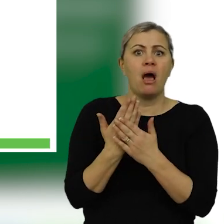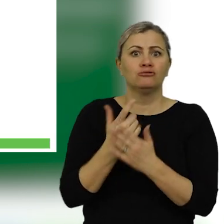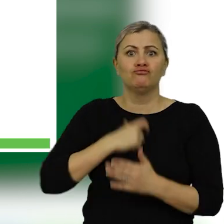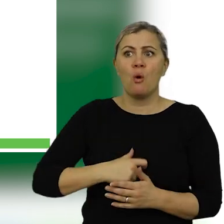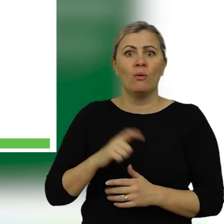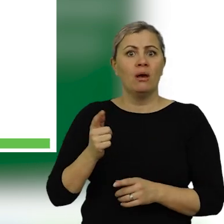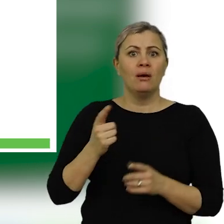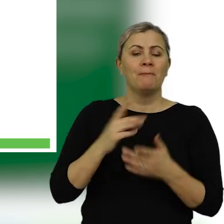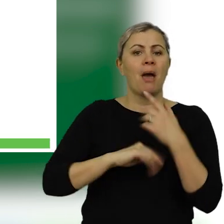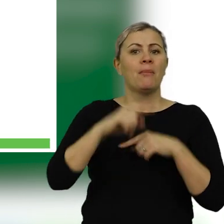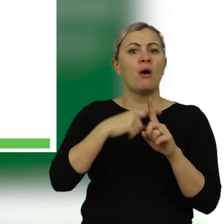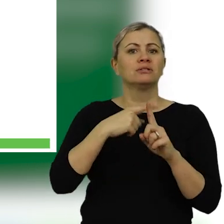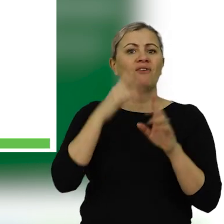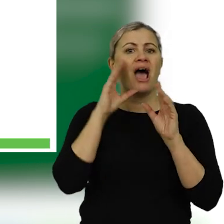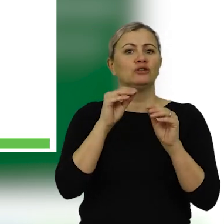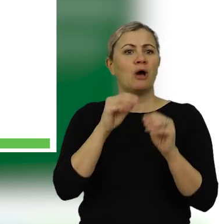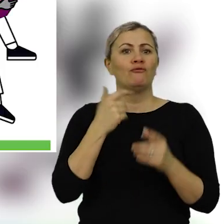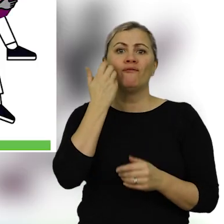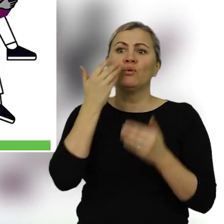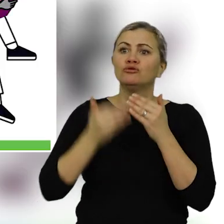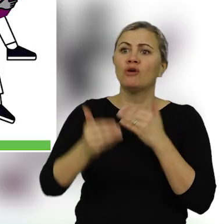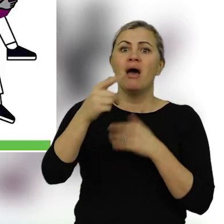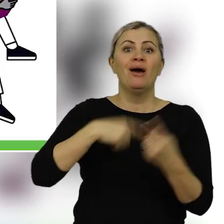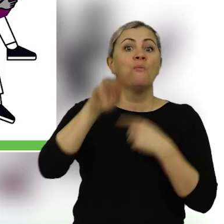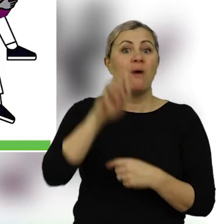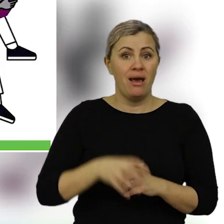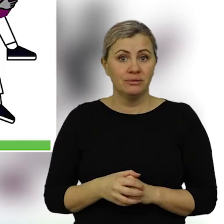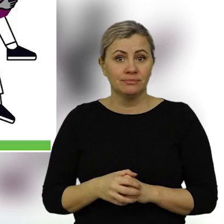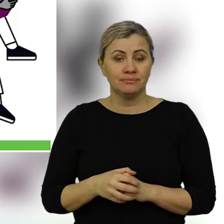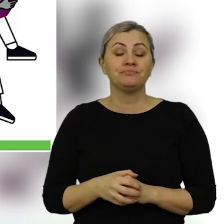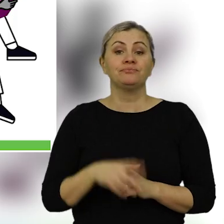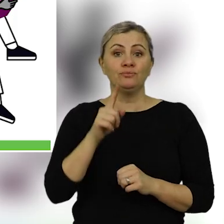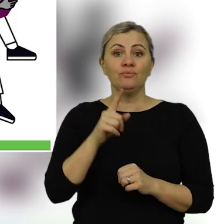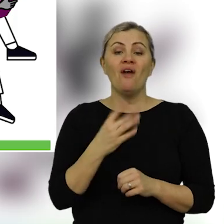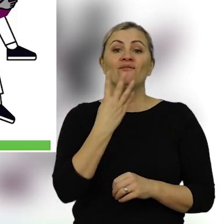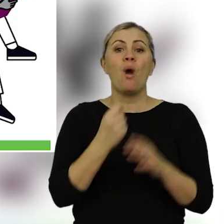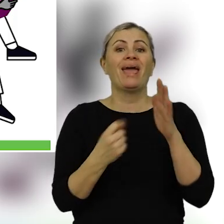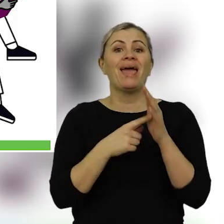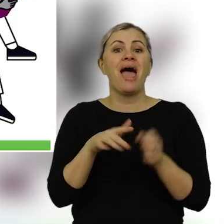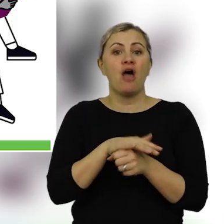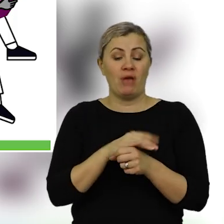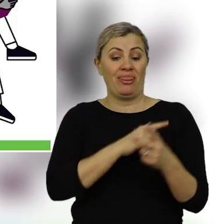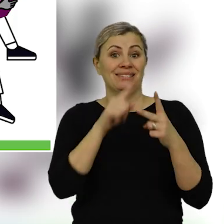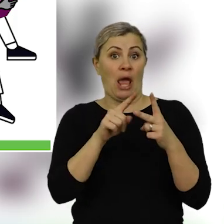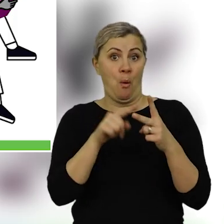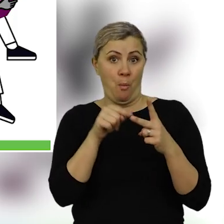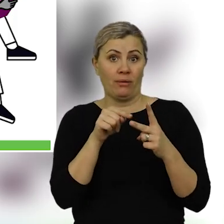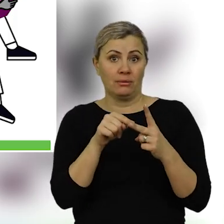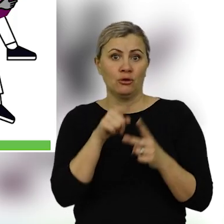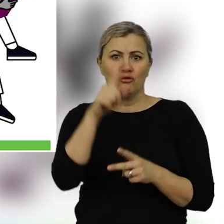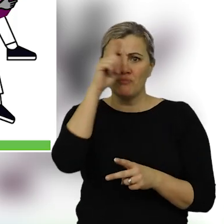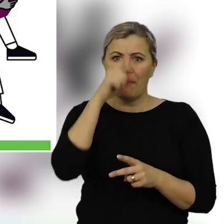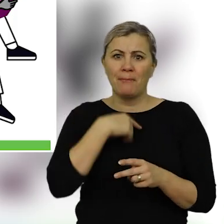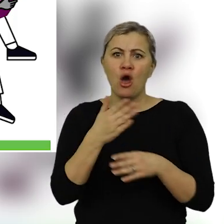the education of future generations in Wales. The second of those four key areas is support. You may recall in my earlier